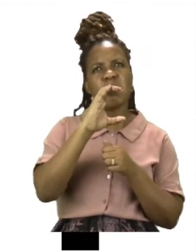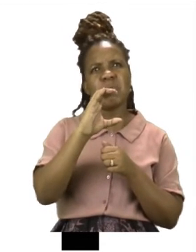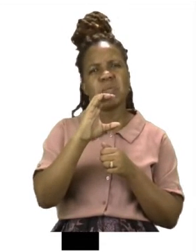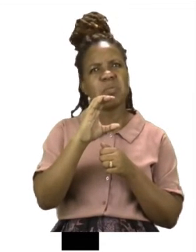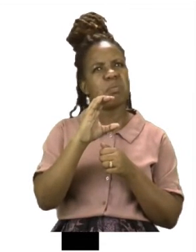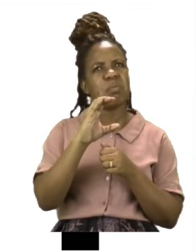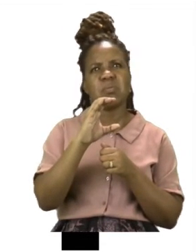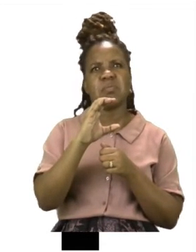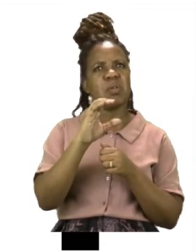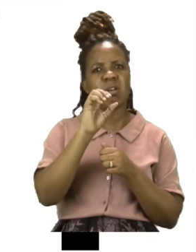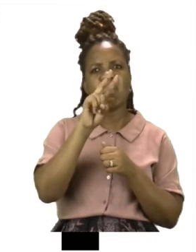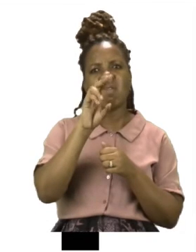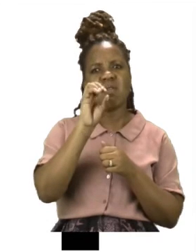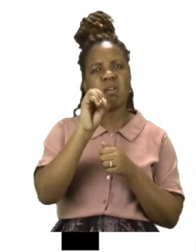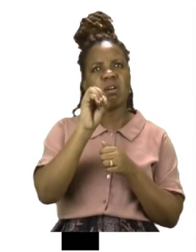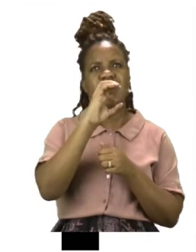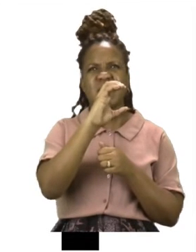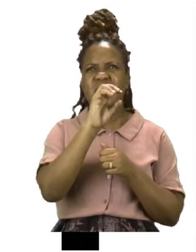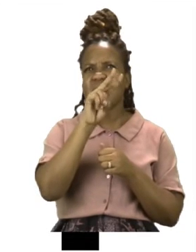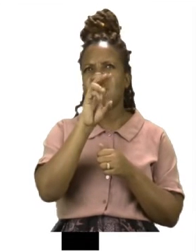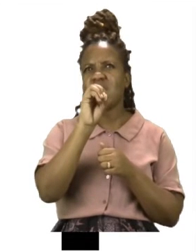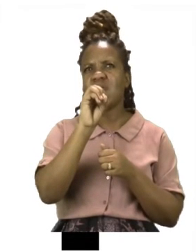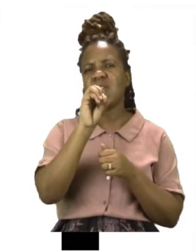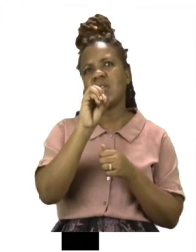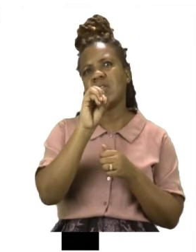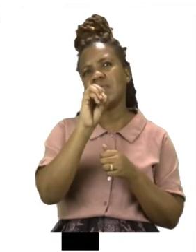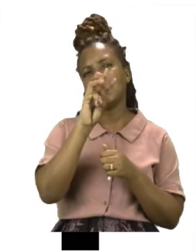we are circling here is a.